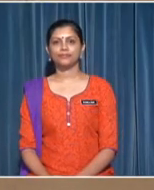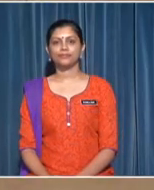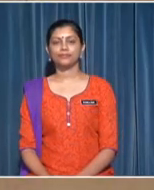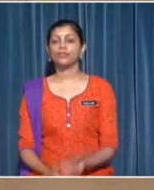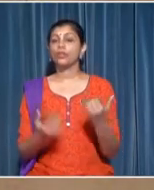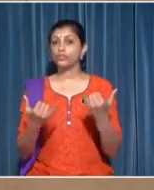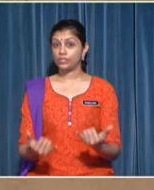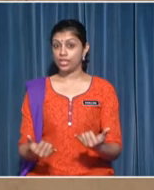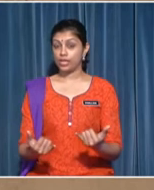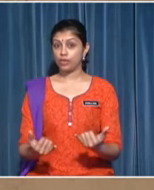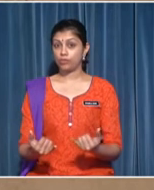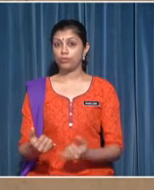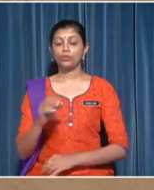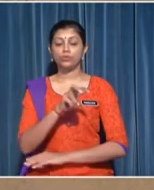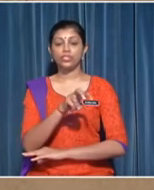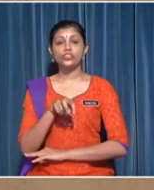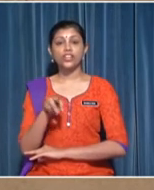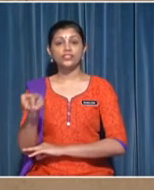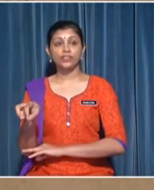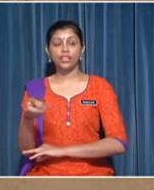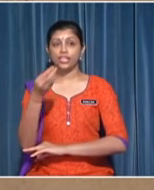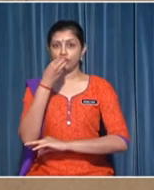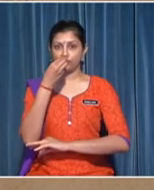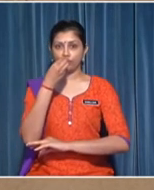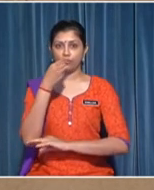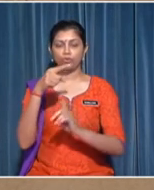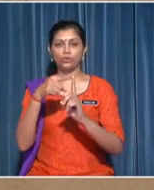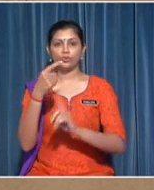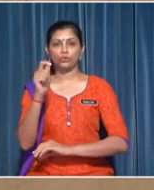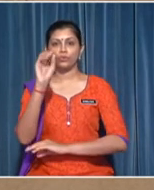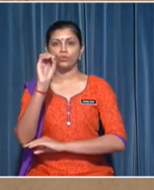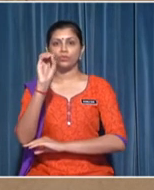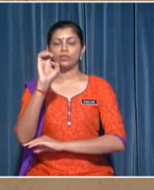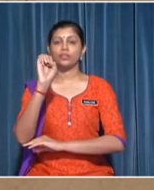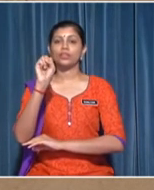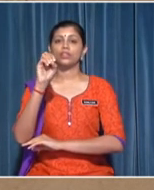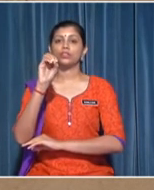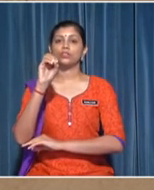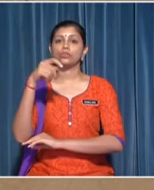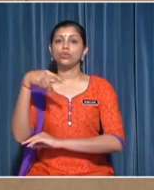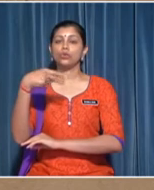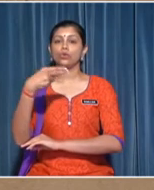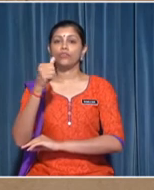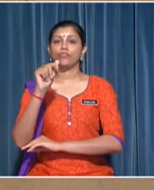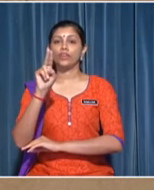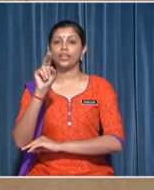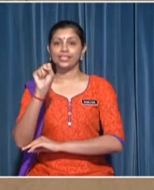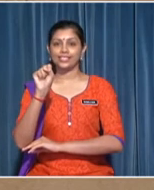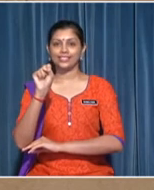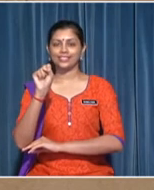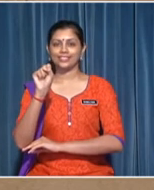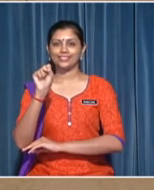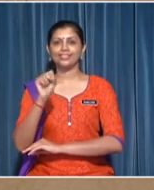Okay, now we will transfer this food to the esophagus canal. We use the plastic lining here